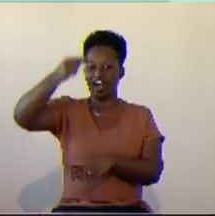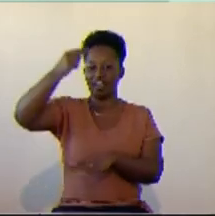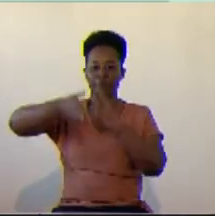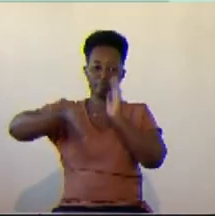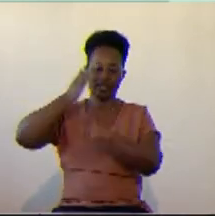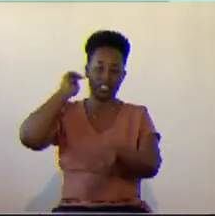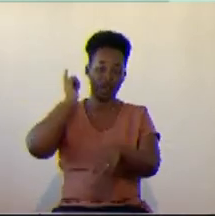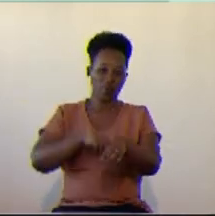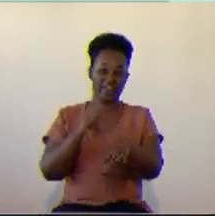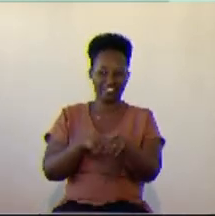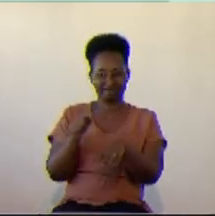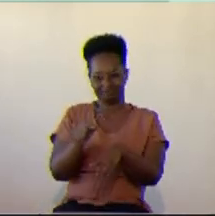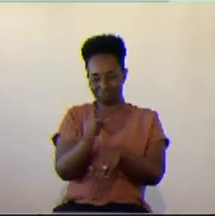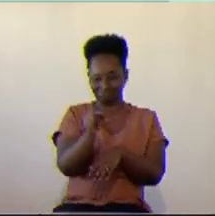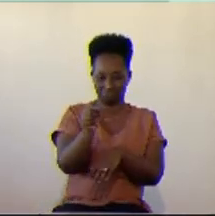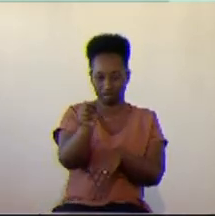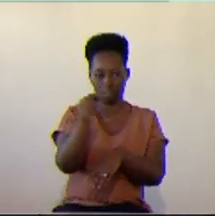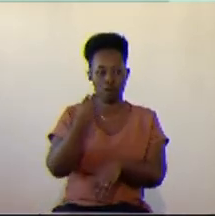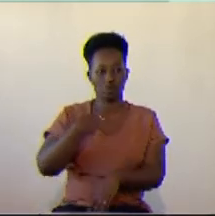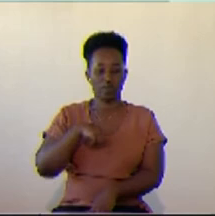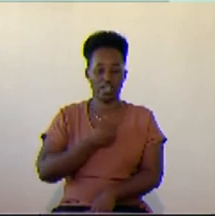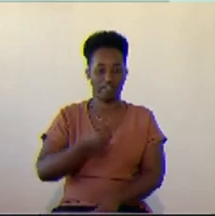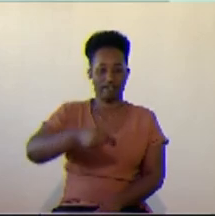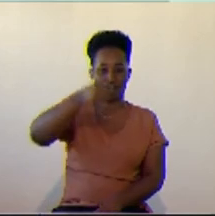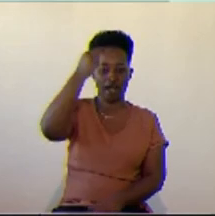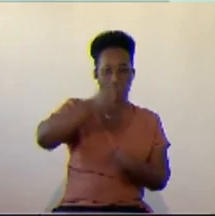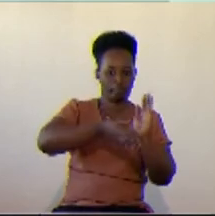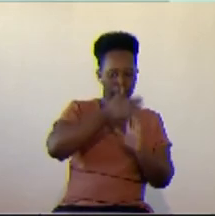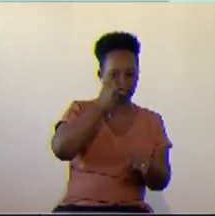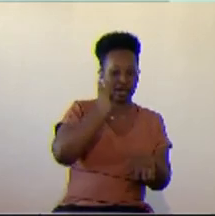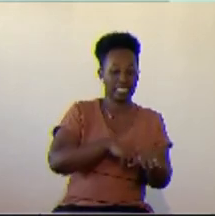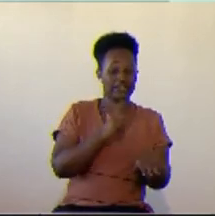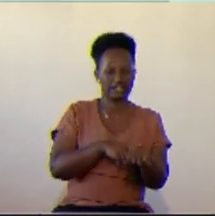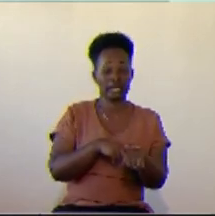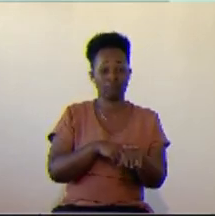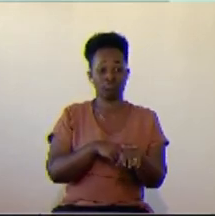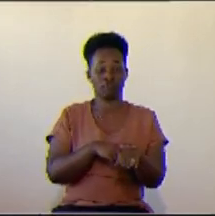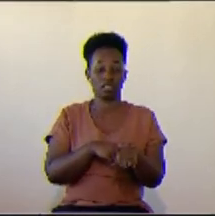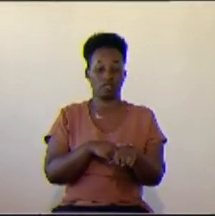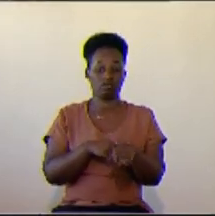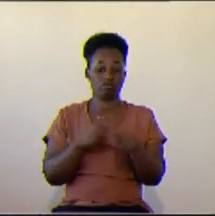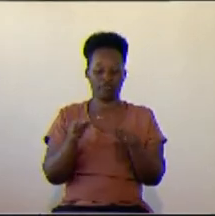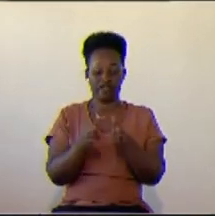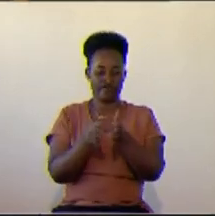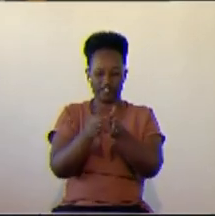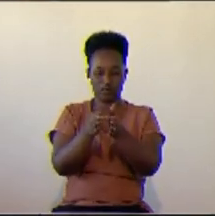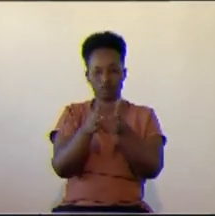the vessels contract, we have high pressure. When the vessels relax, then we have a very